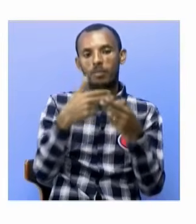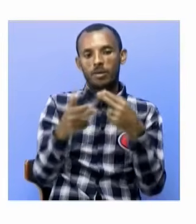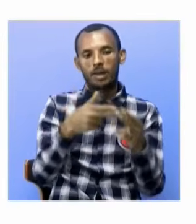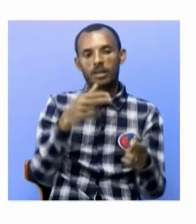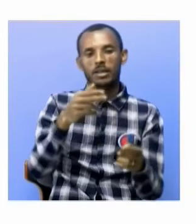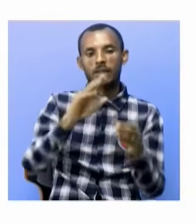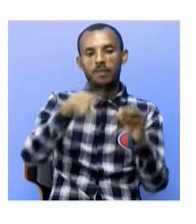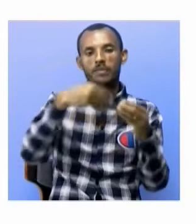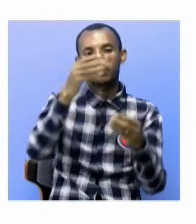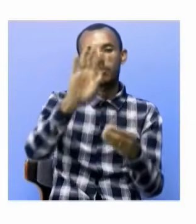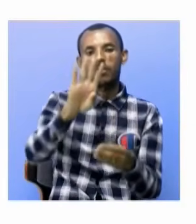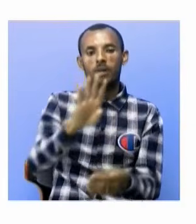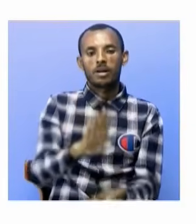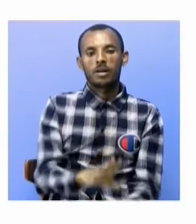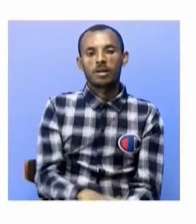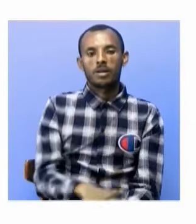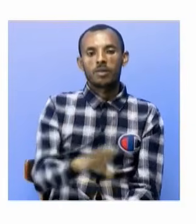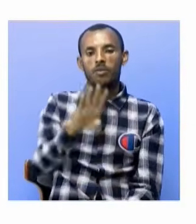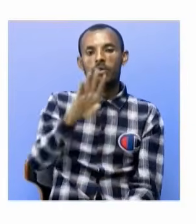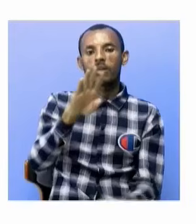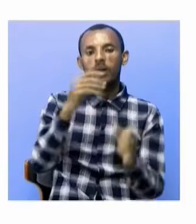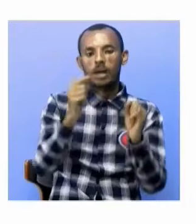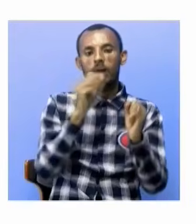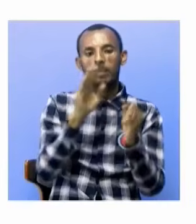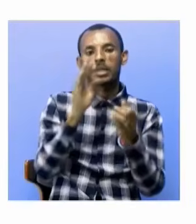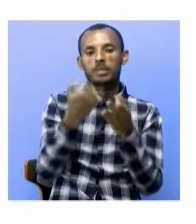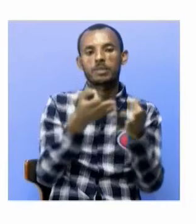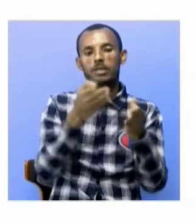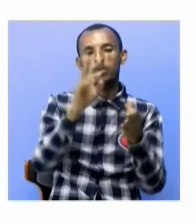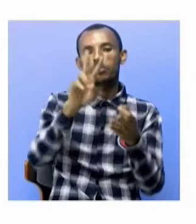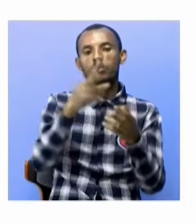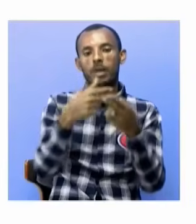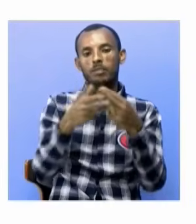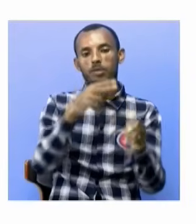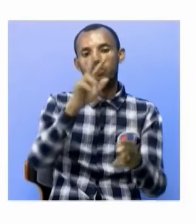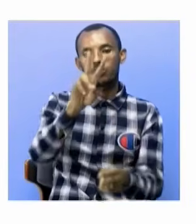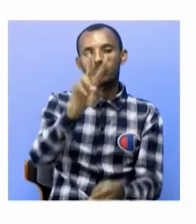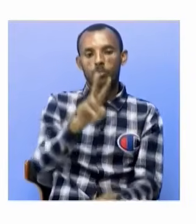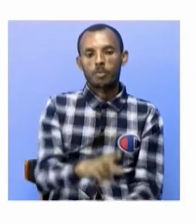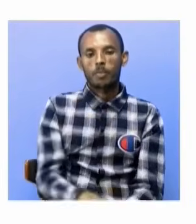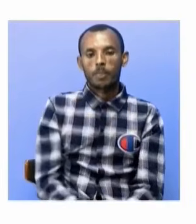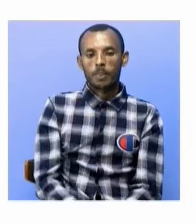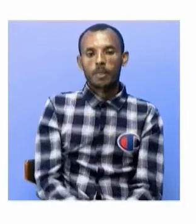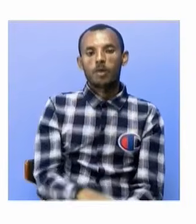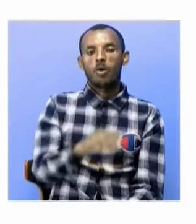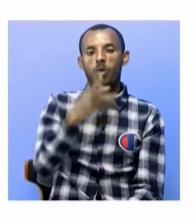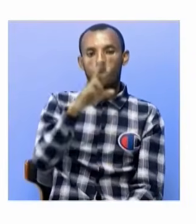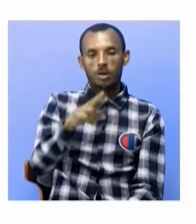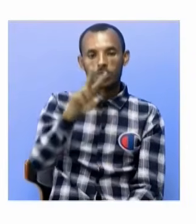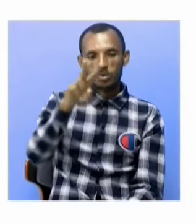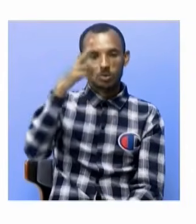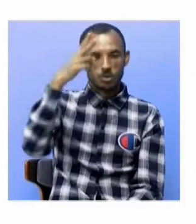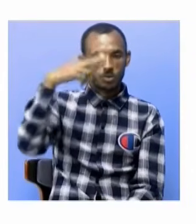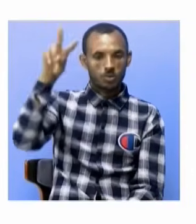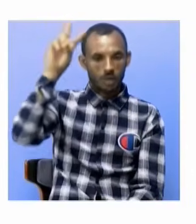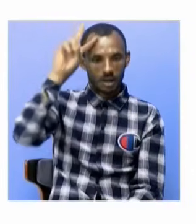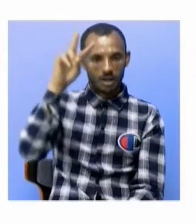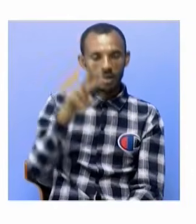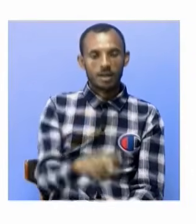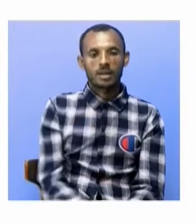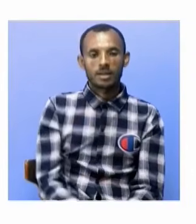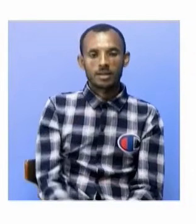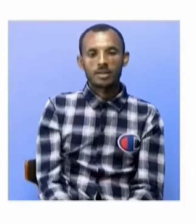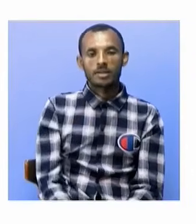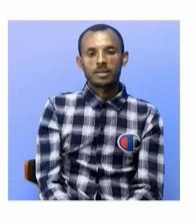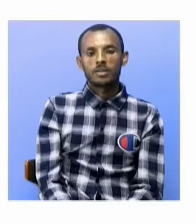4. Okay, so 4 can be expressed as 2 times 2 or 2 square. Okay, 4 is 2